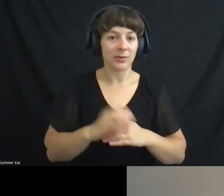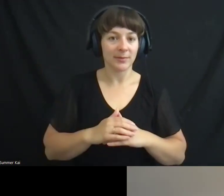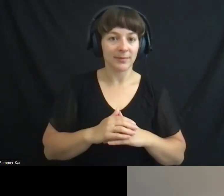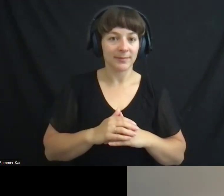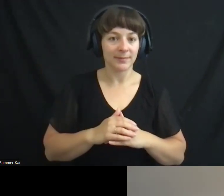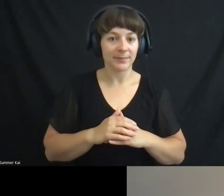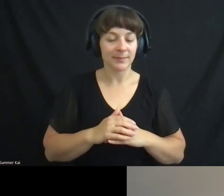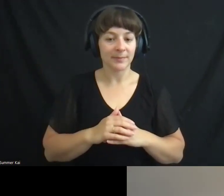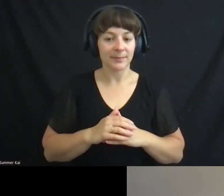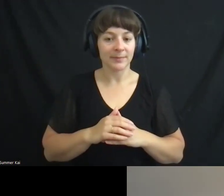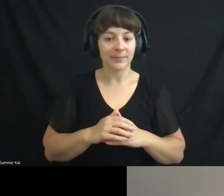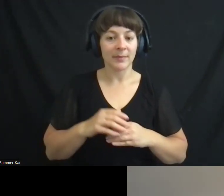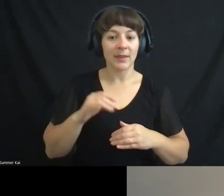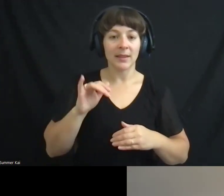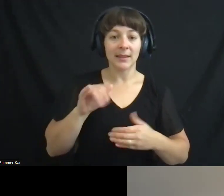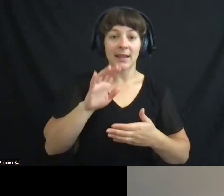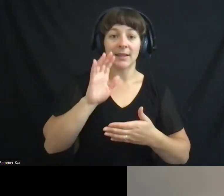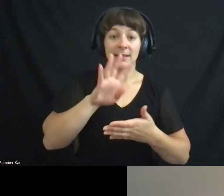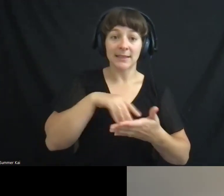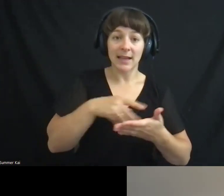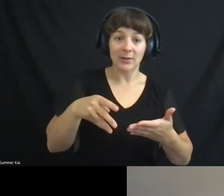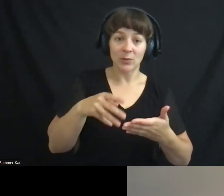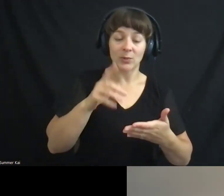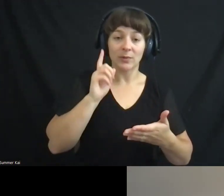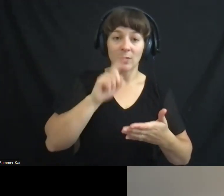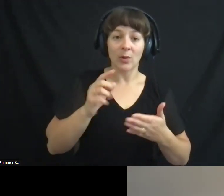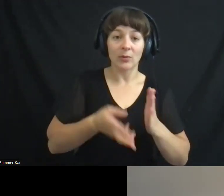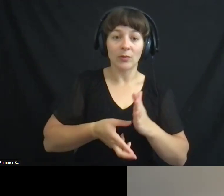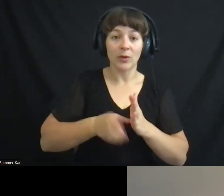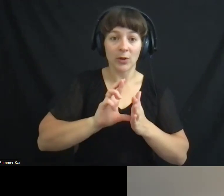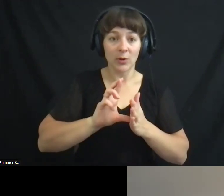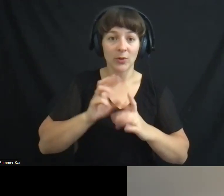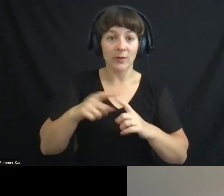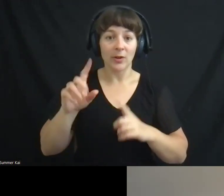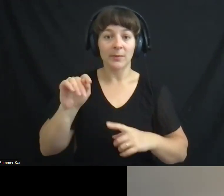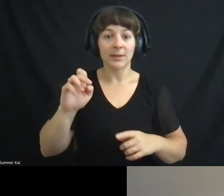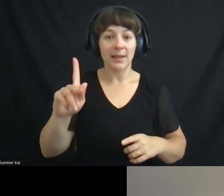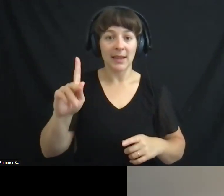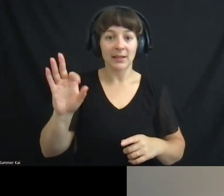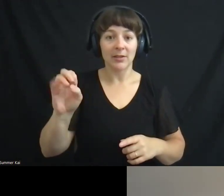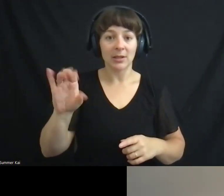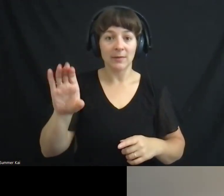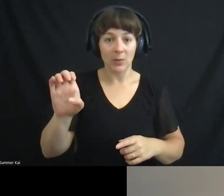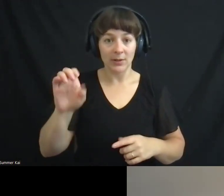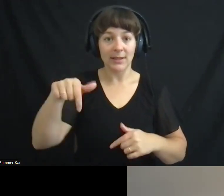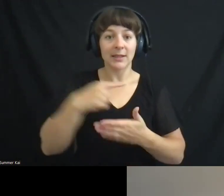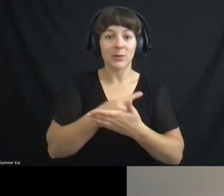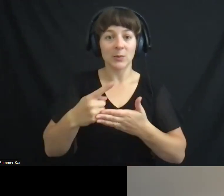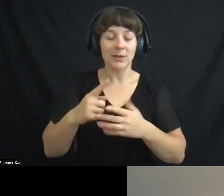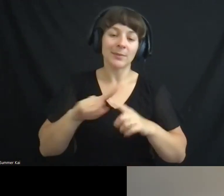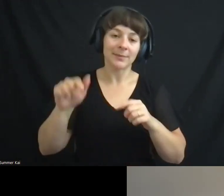Those were scheduled to be reviewed by the task force this week. However, that meeting has